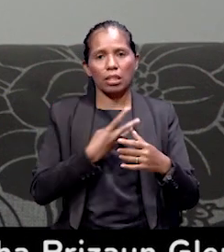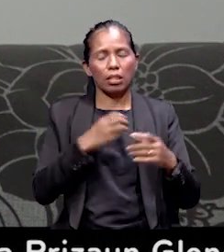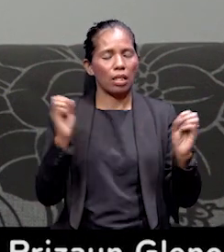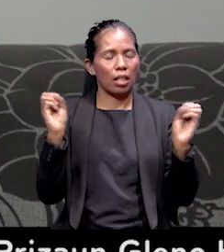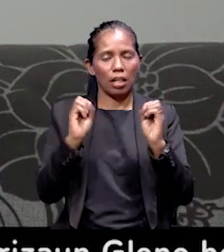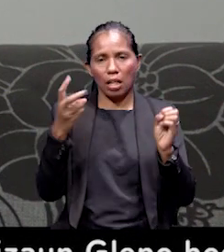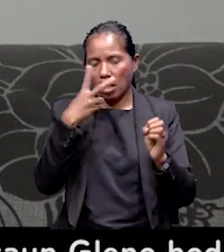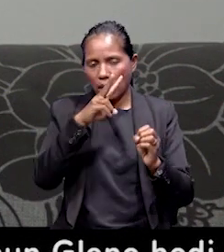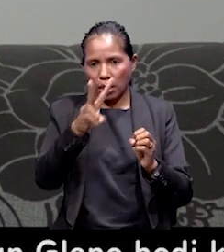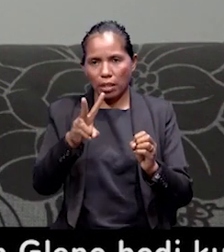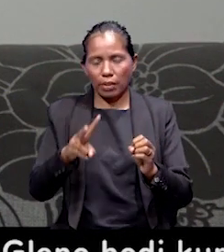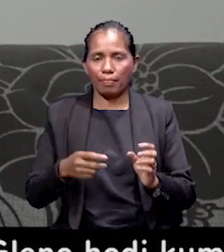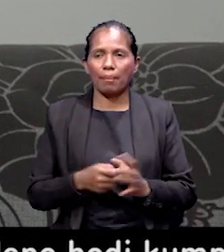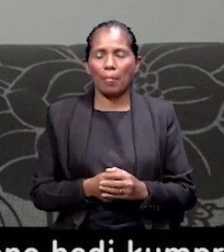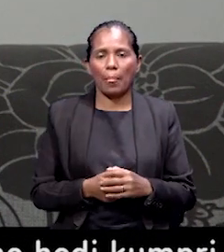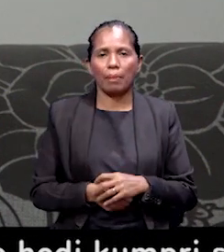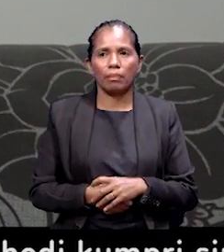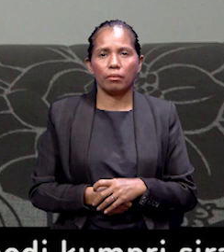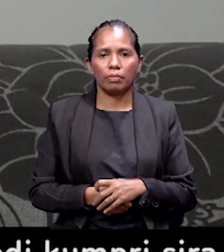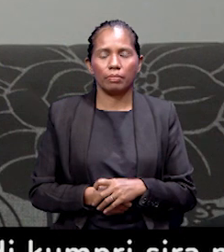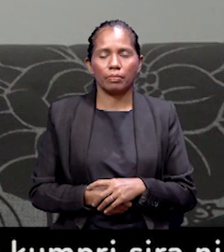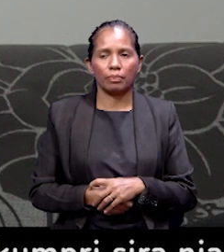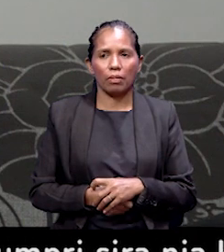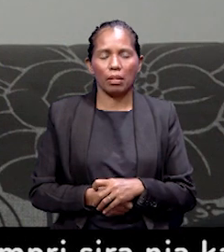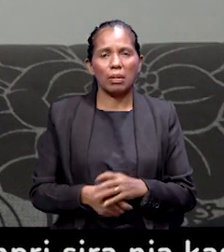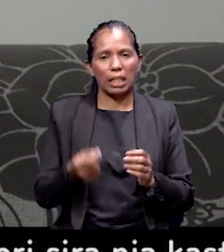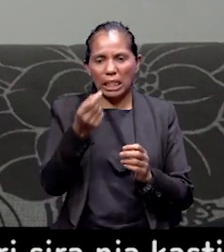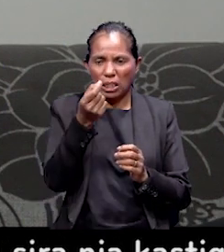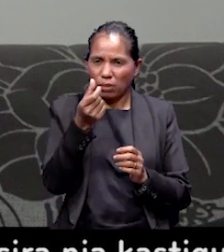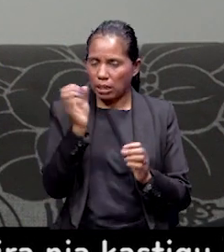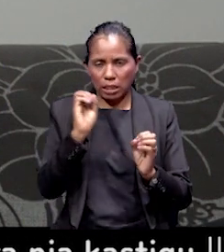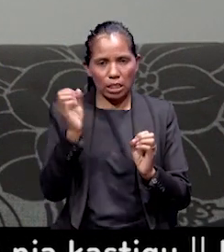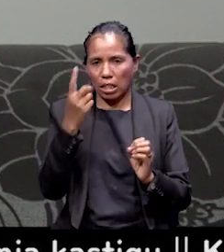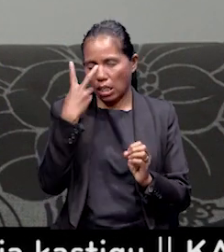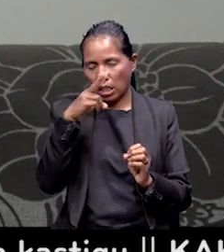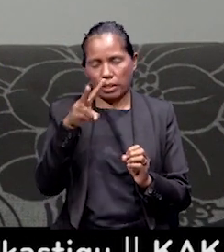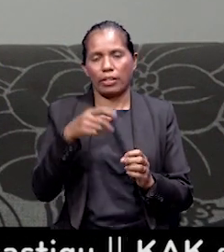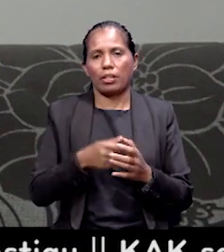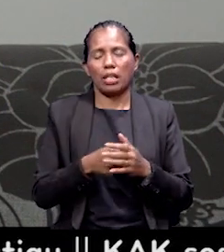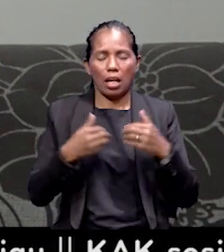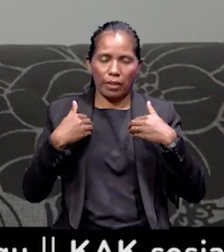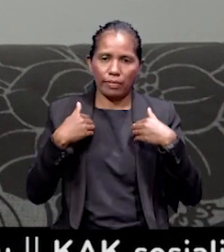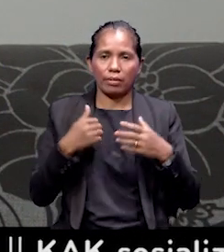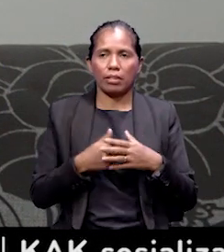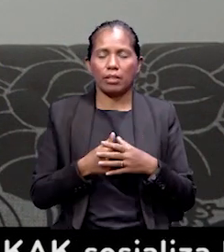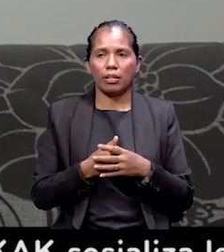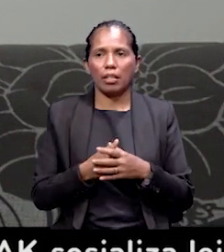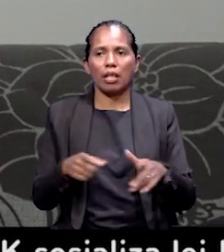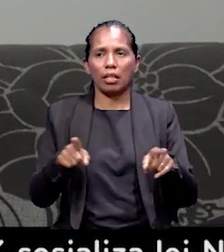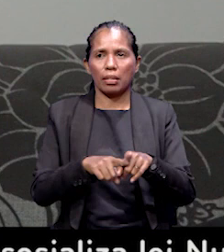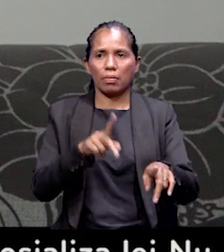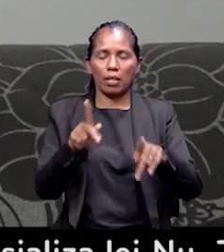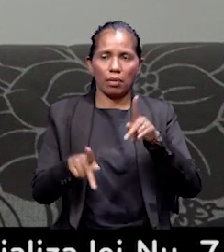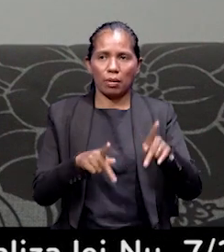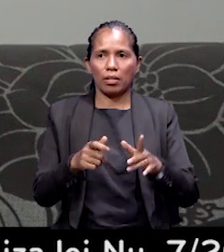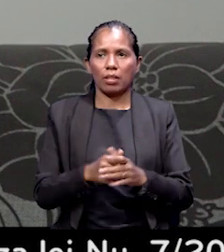mabe nia existe. Ne? Mikroorganisme buat ini kikuan ne bagi ita label hare nia iha. Nia hanya sama si ita ema,